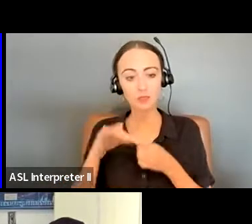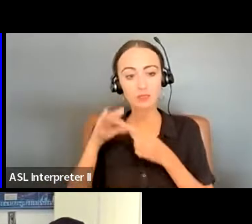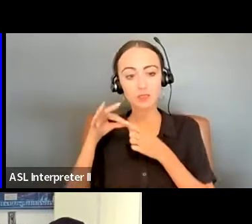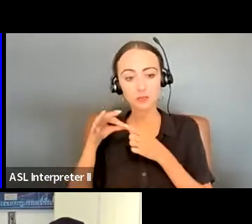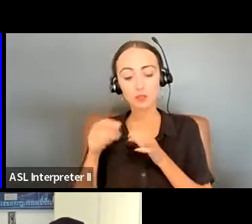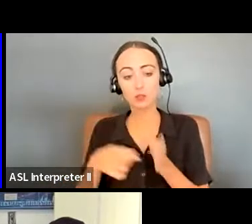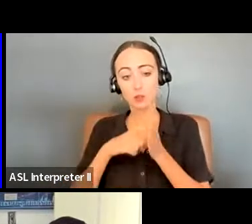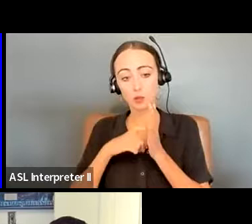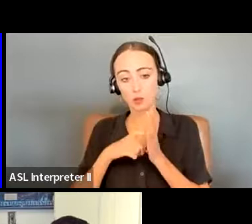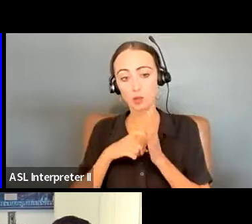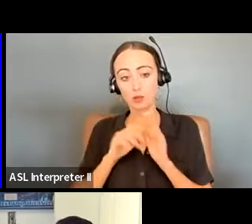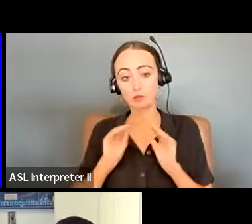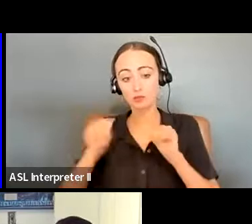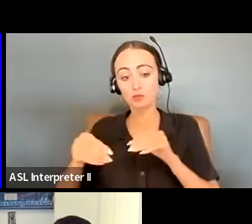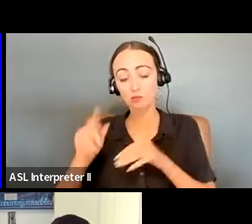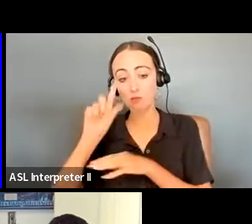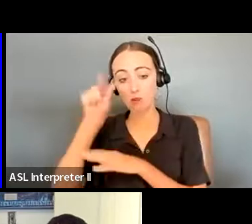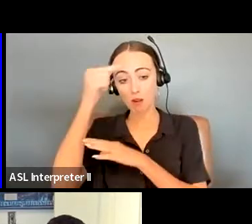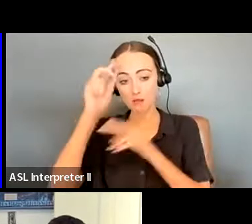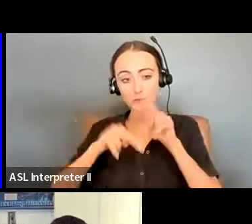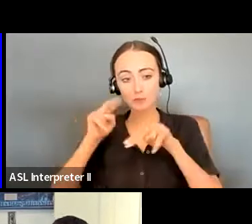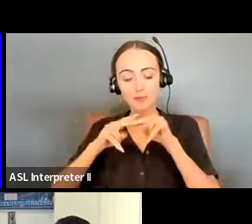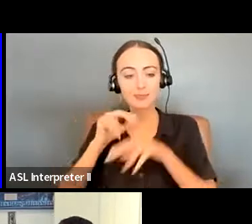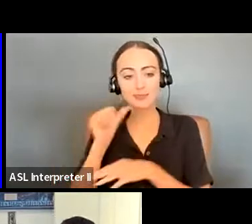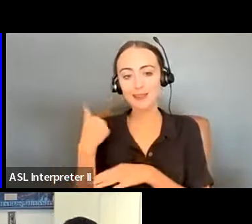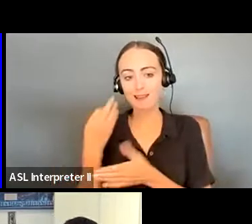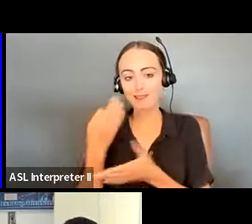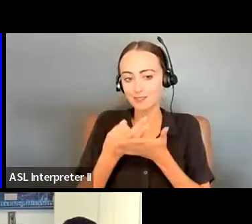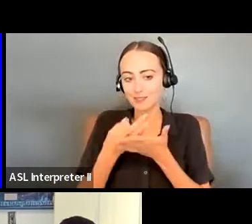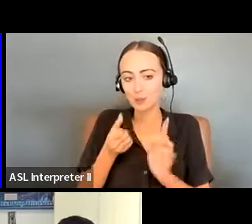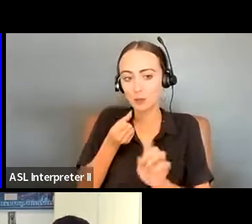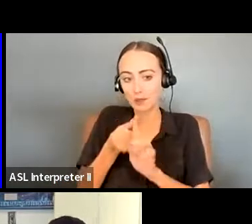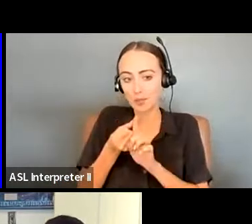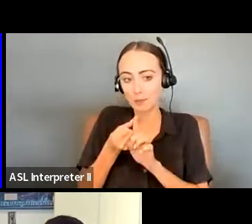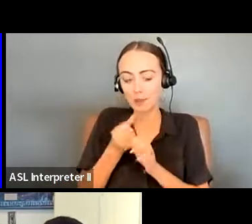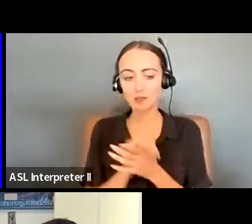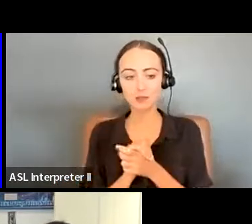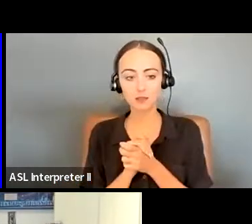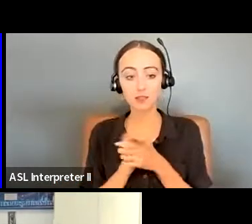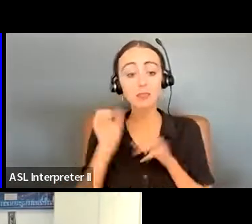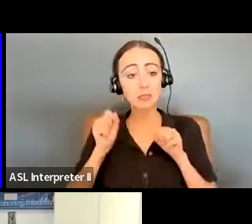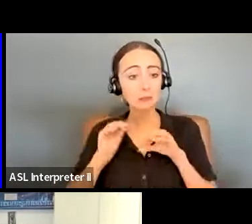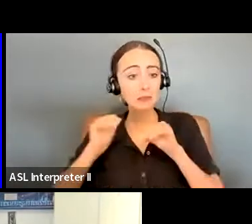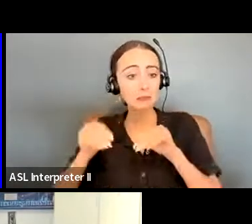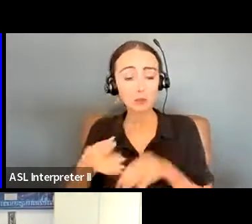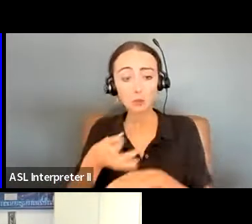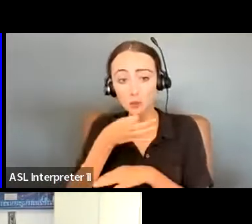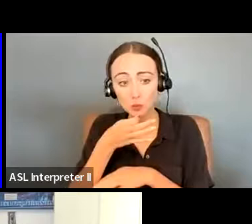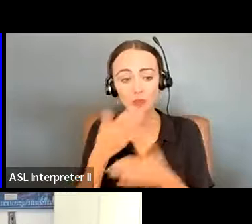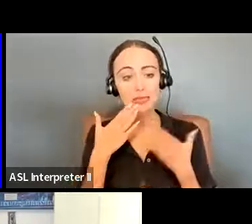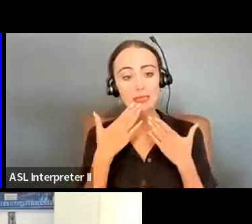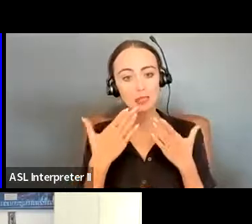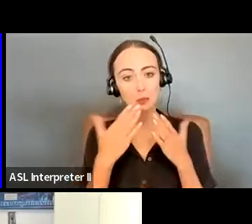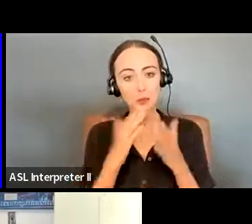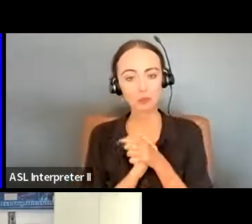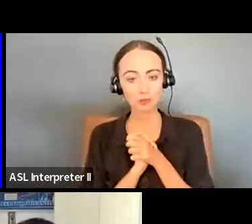requirements placed on government buildings, which does not have a fiscal impact, this can be implemented soon. So thank you very